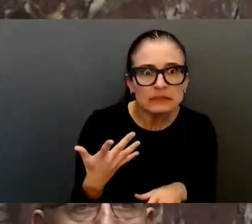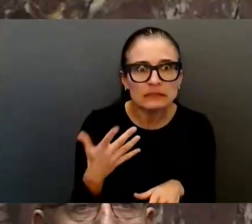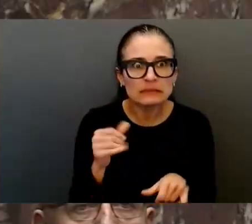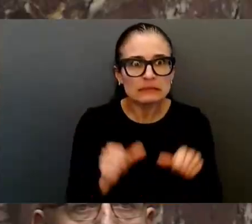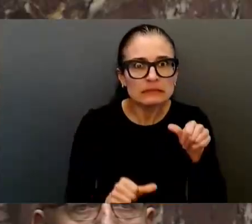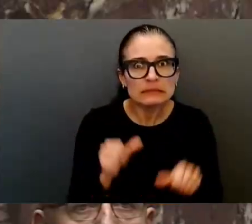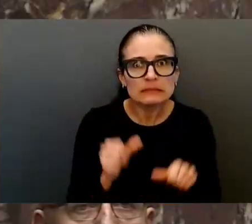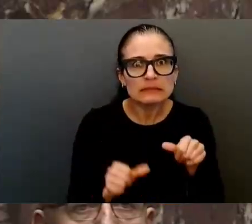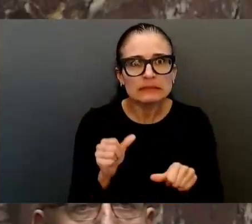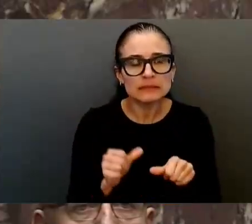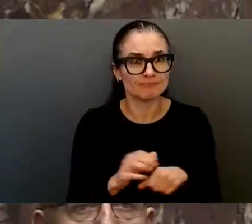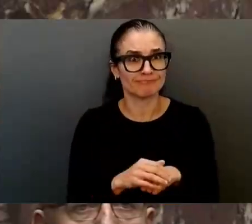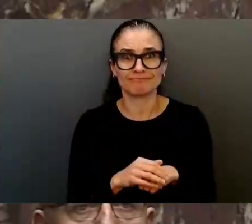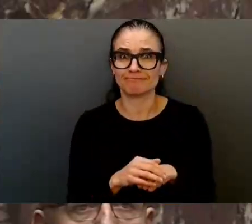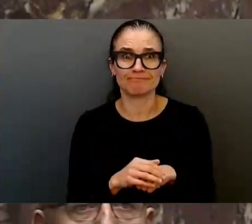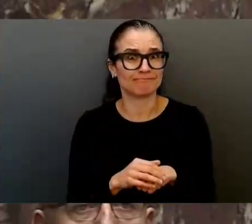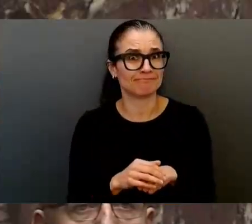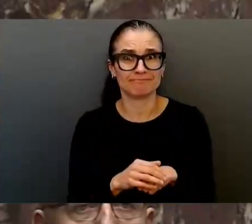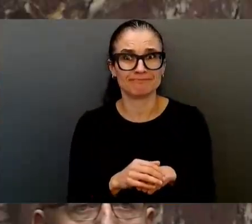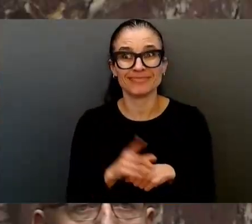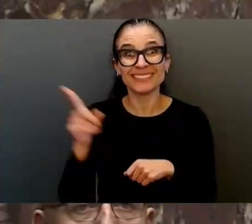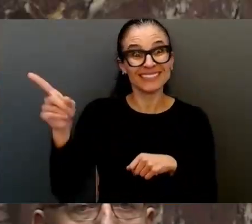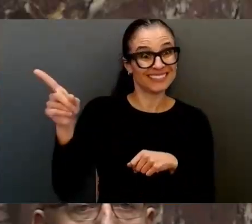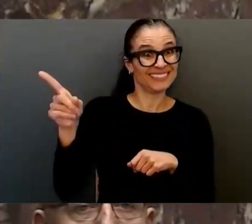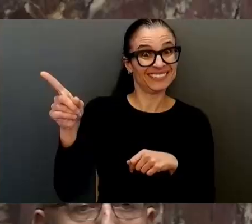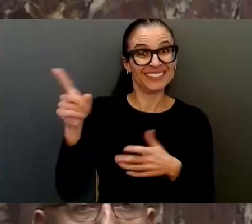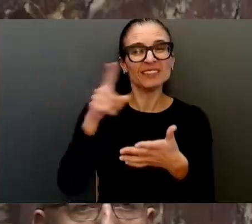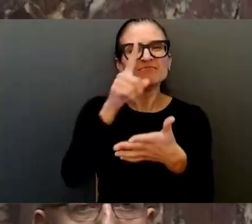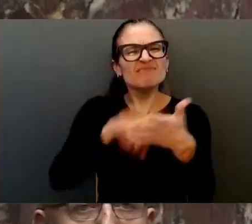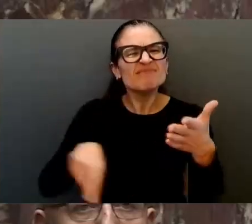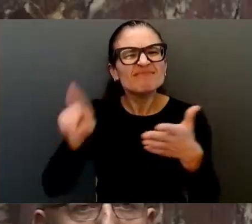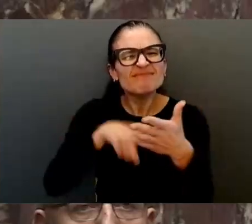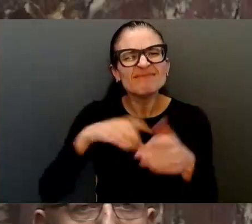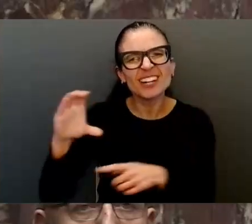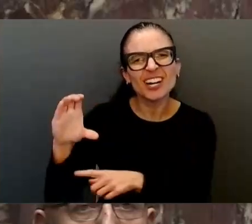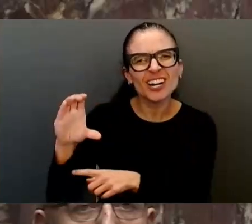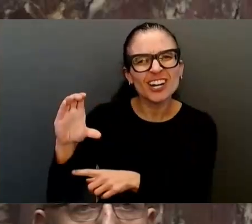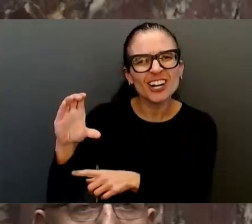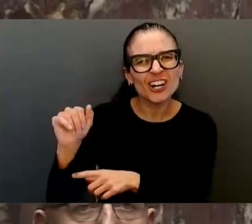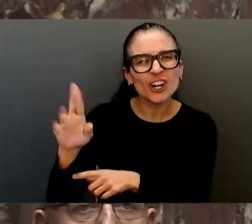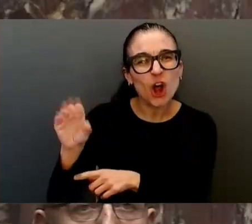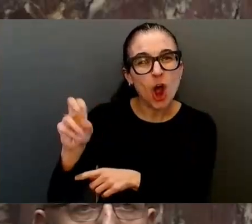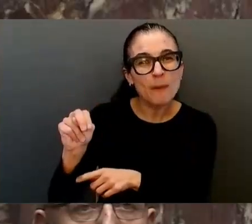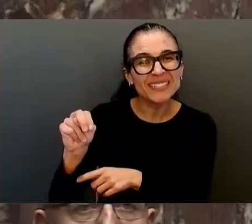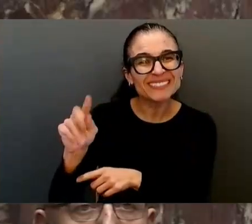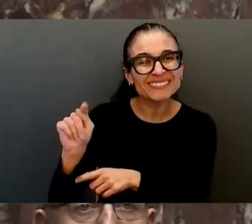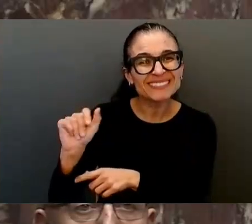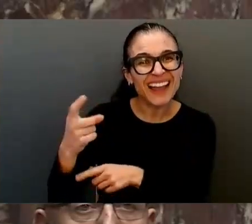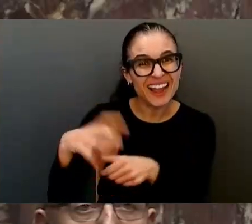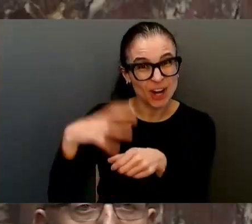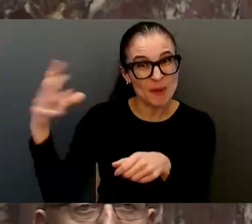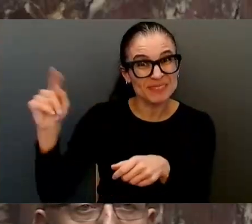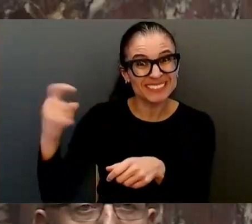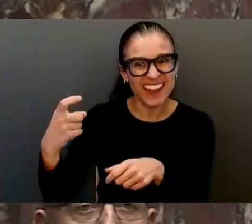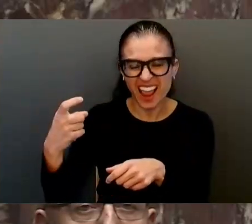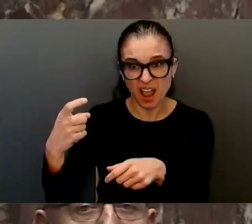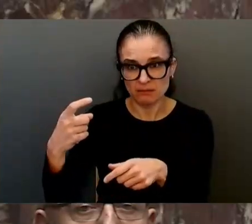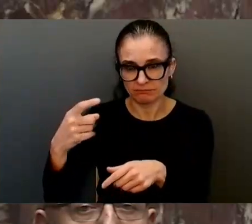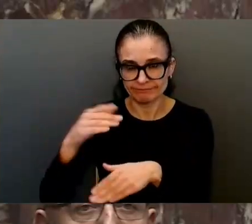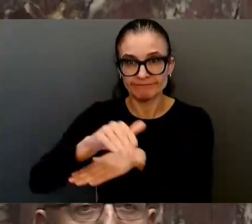carbon tax in the middle of the night, they took away funding for an essential stipend that hundreds of thousands